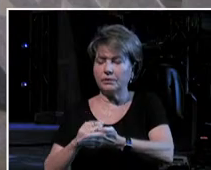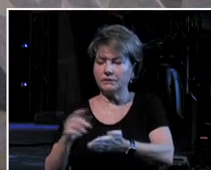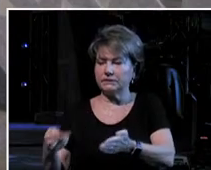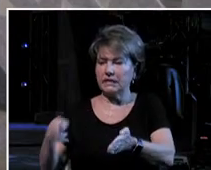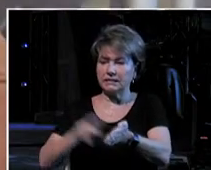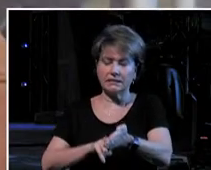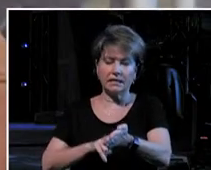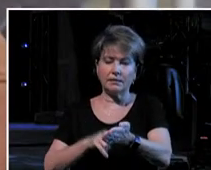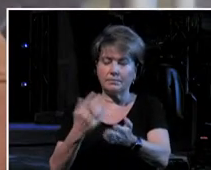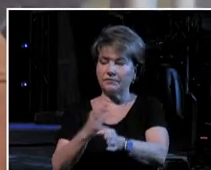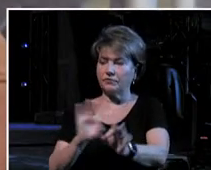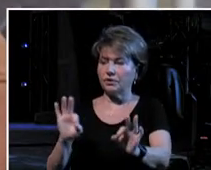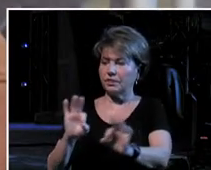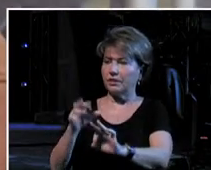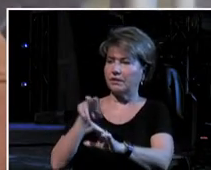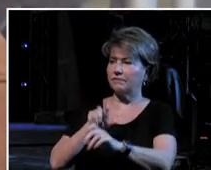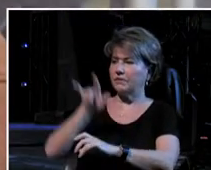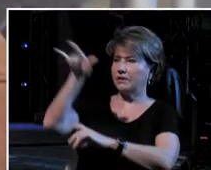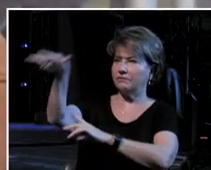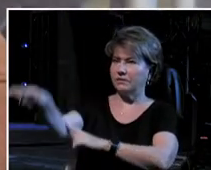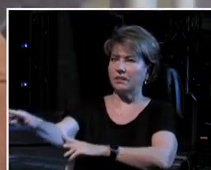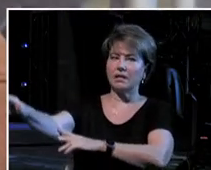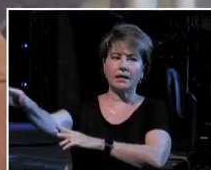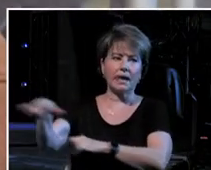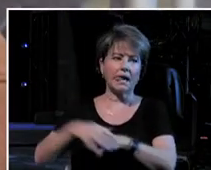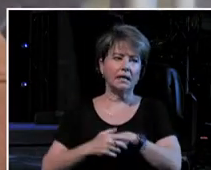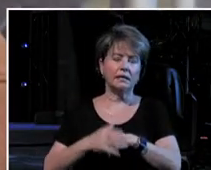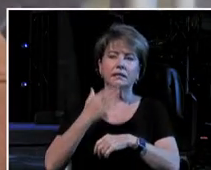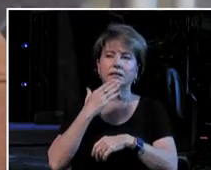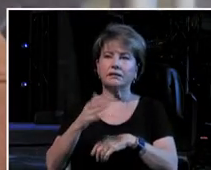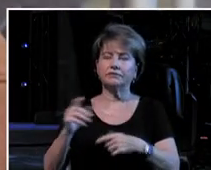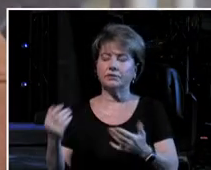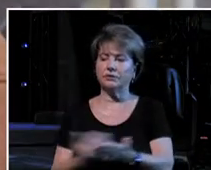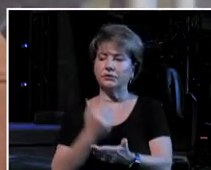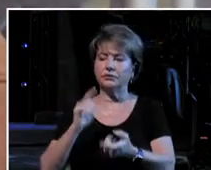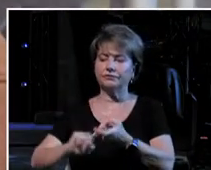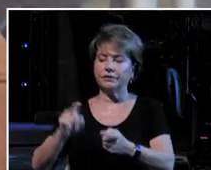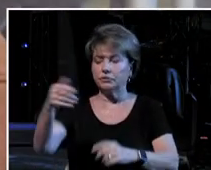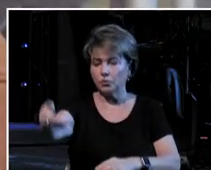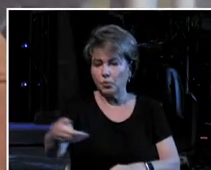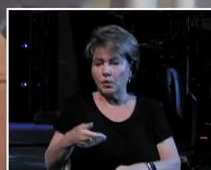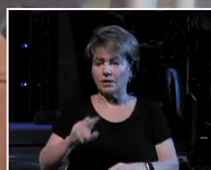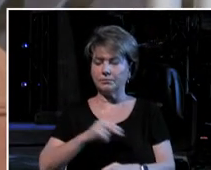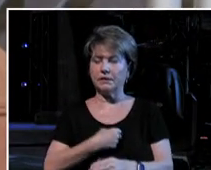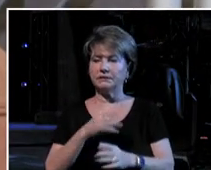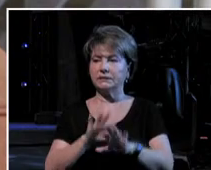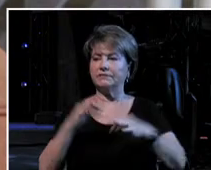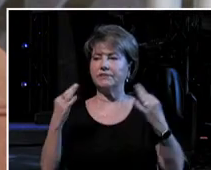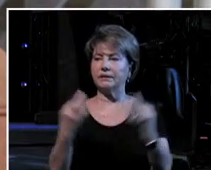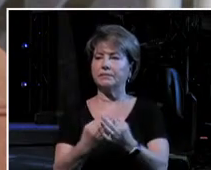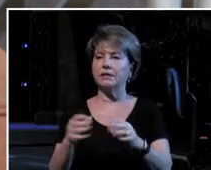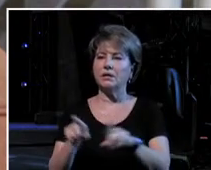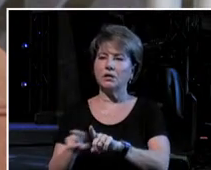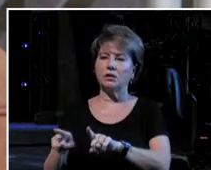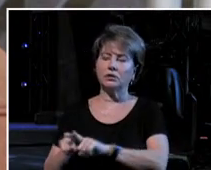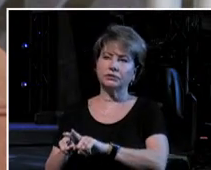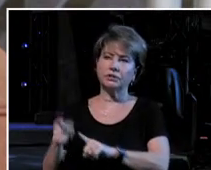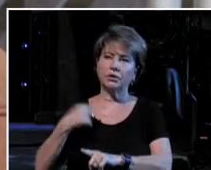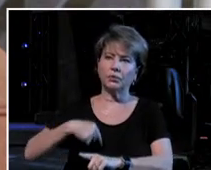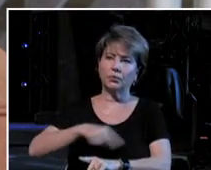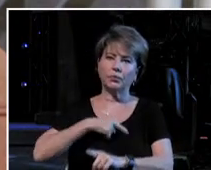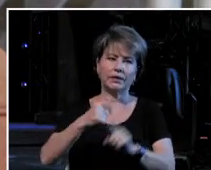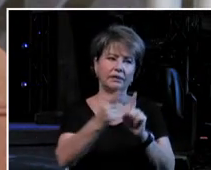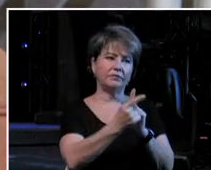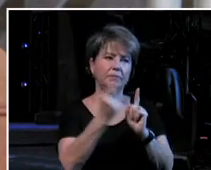it was vital. I'm grateful to our new friends who welcomed us as a family. Also, we have met a